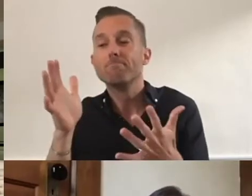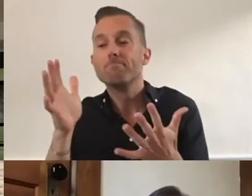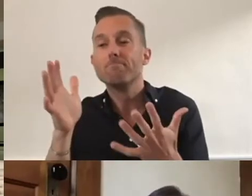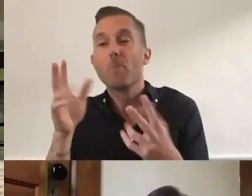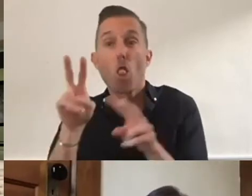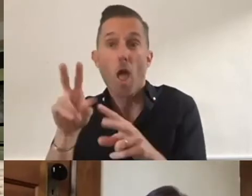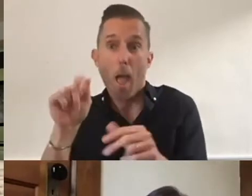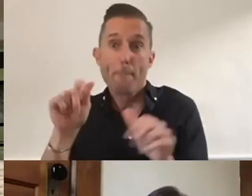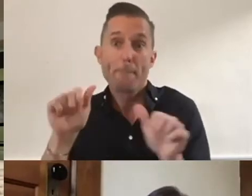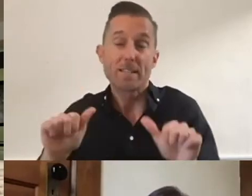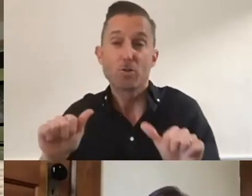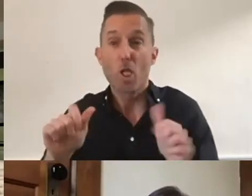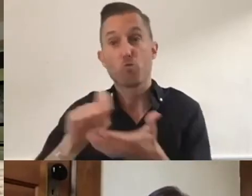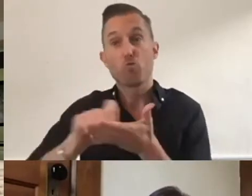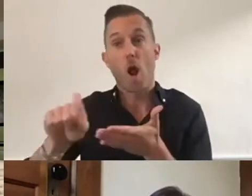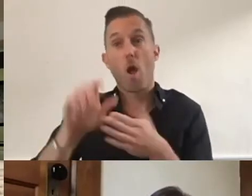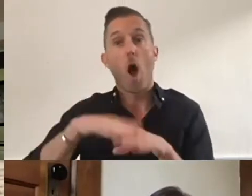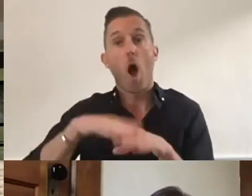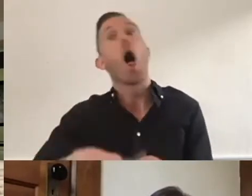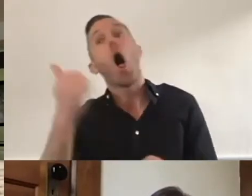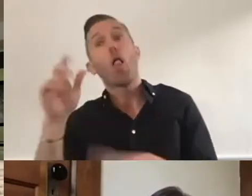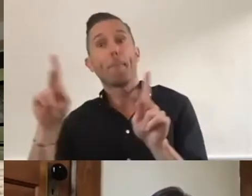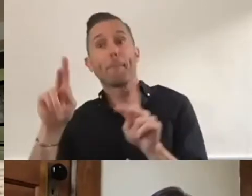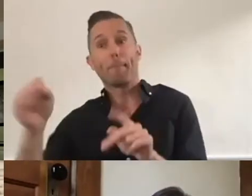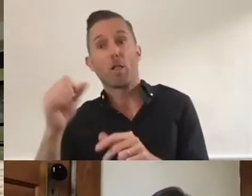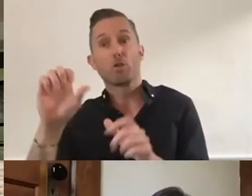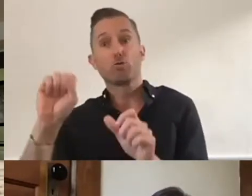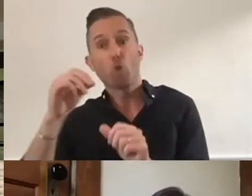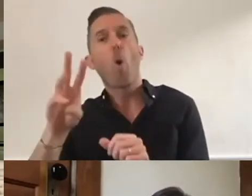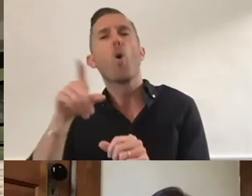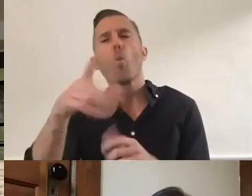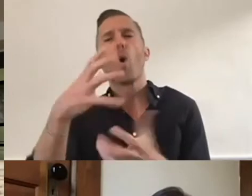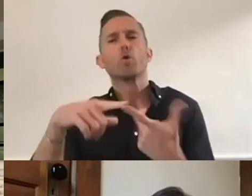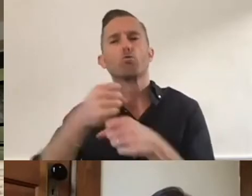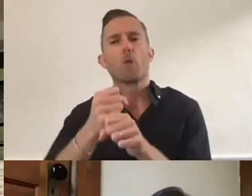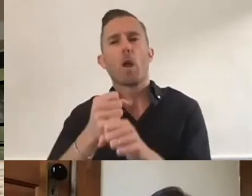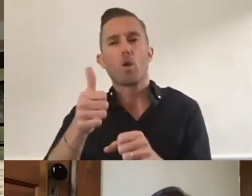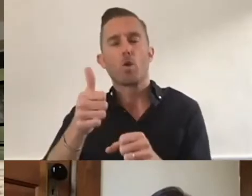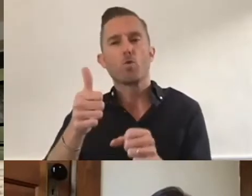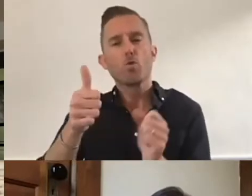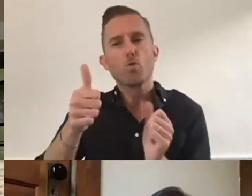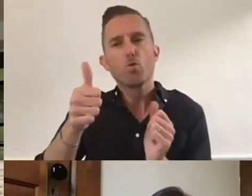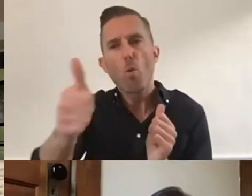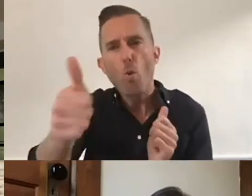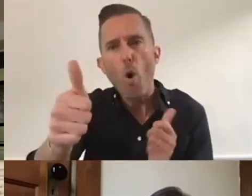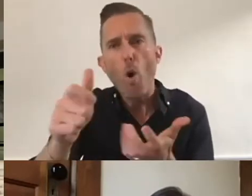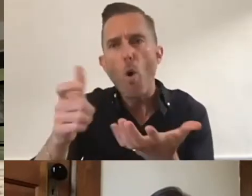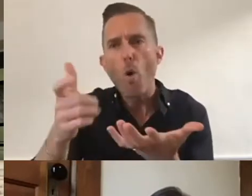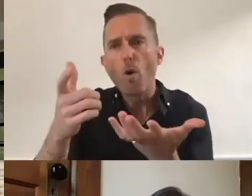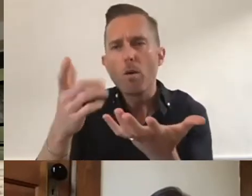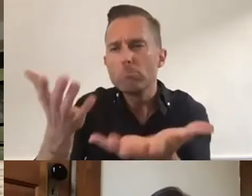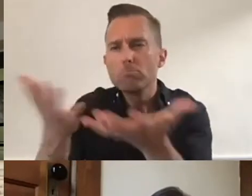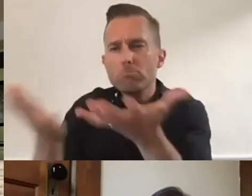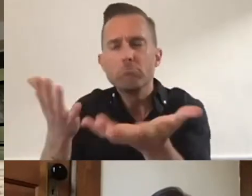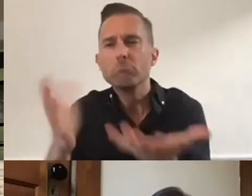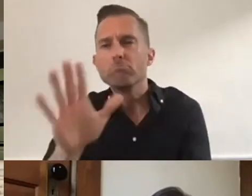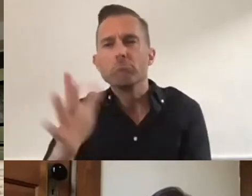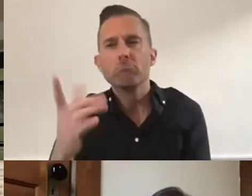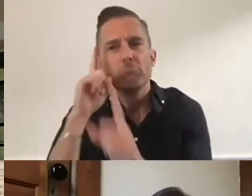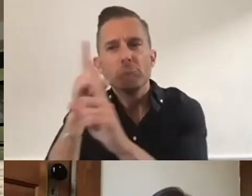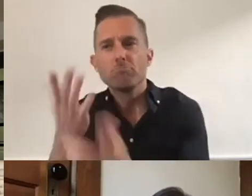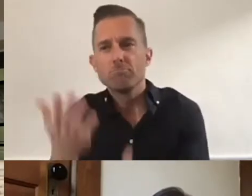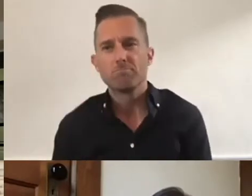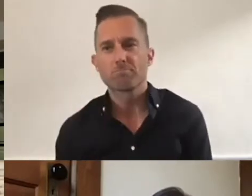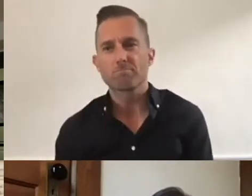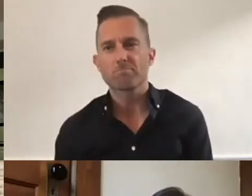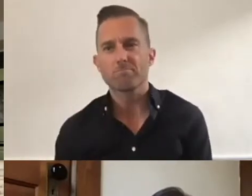potentially writing on other people's shows, or are you just going to continue to just write material for yourself?